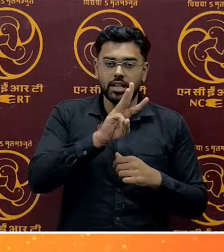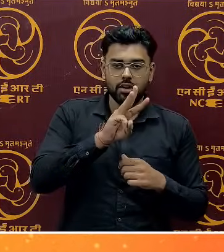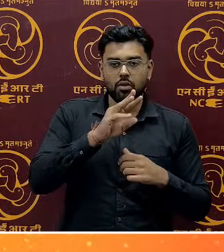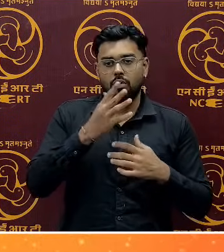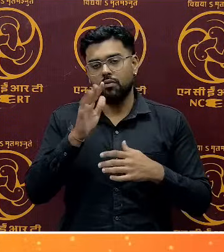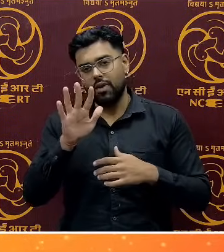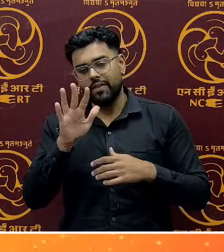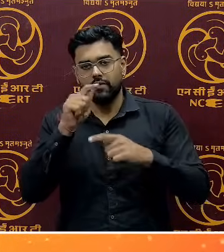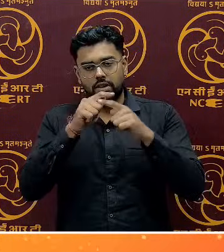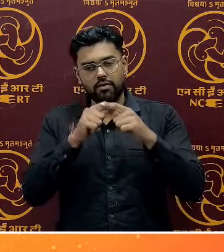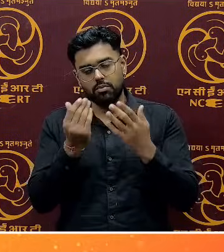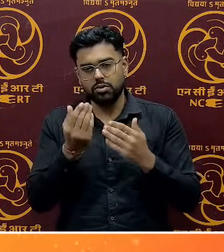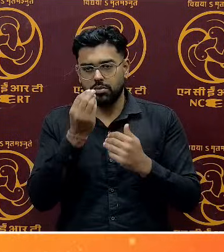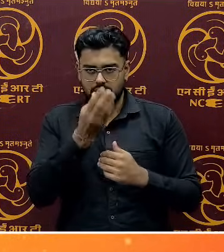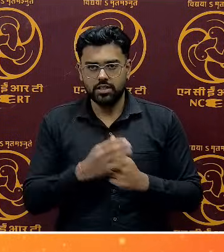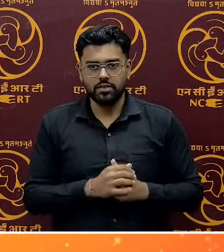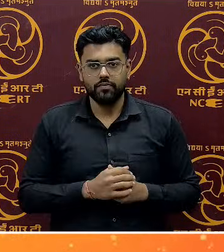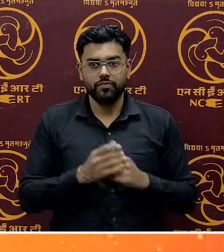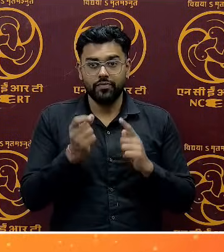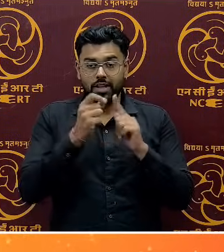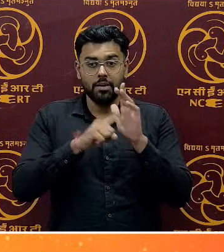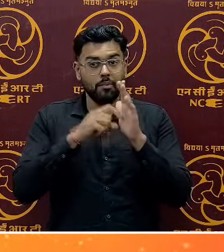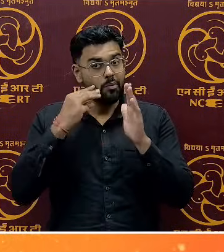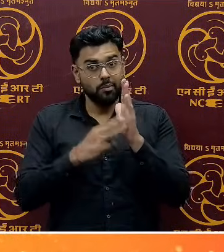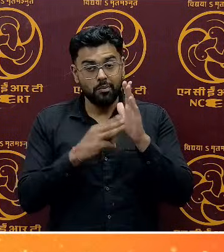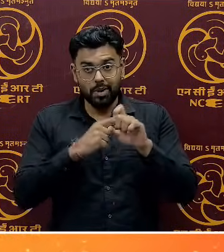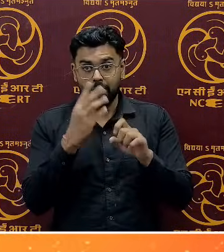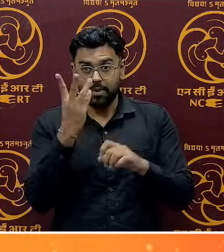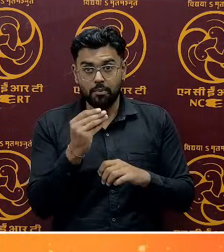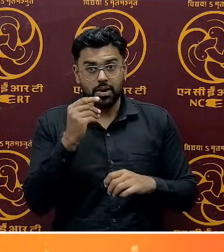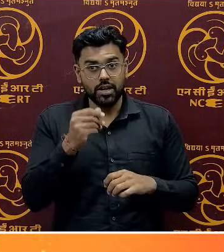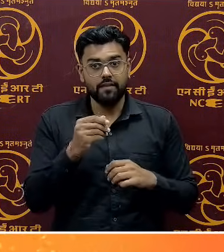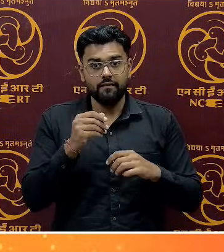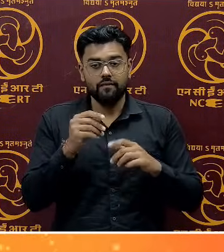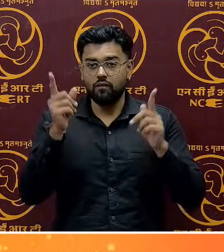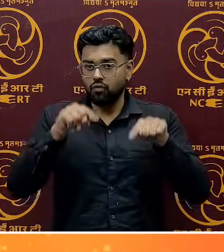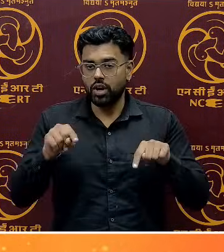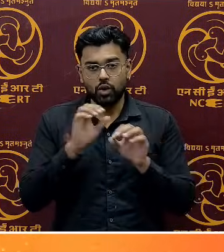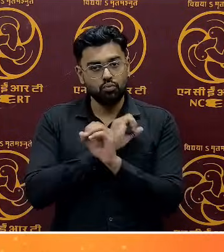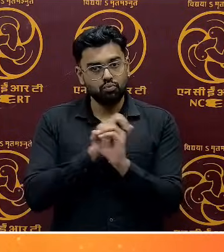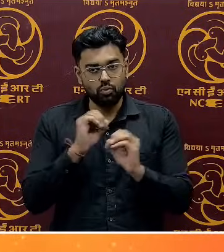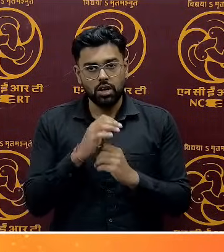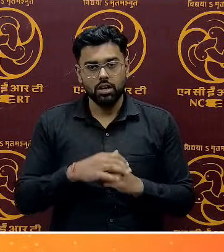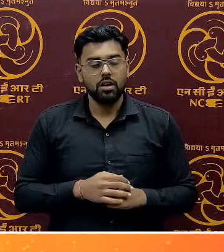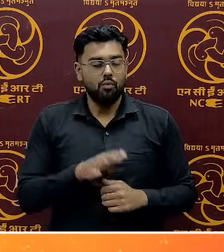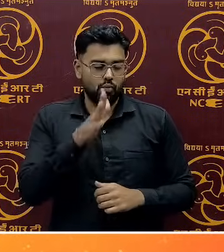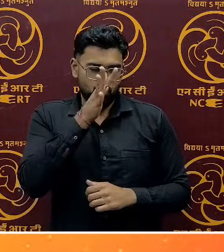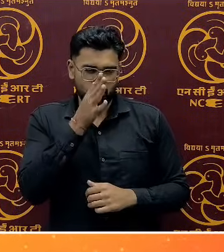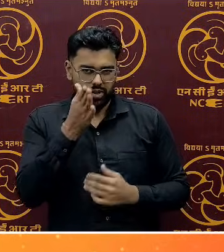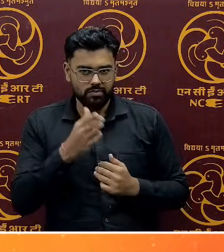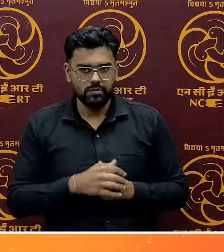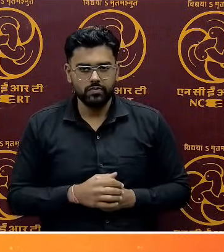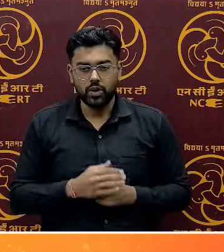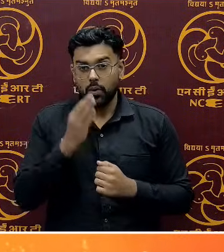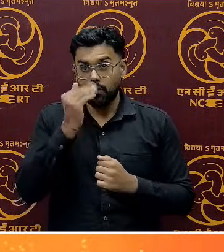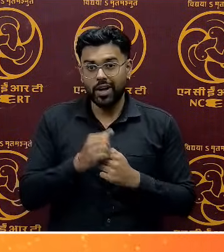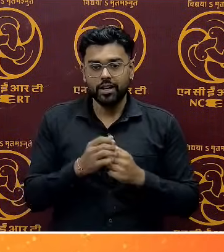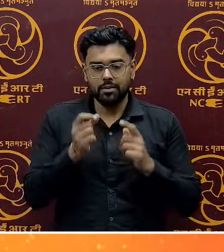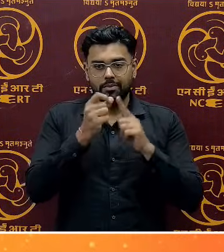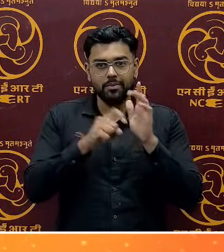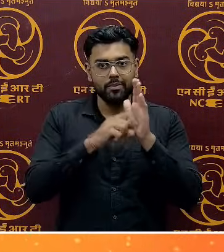any factors. This is again false, children, because prime numbers have exactly